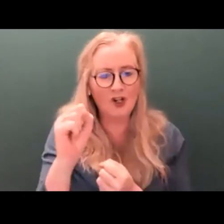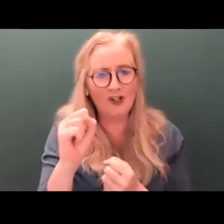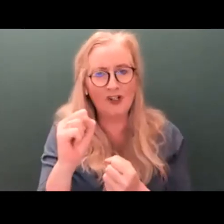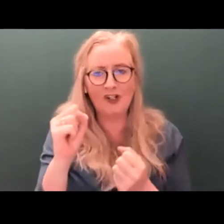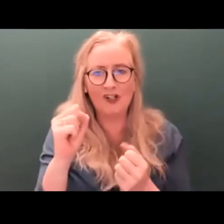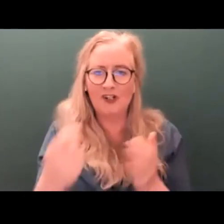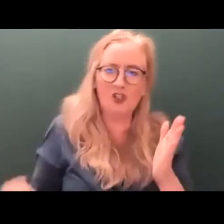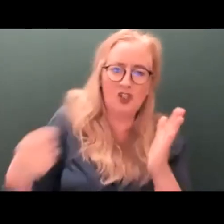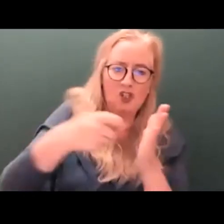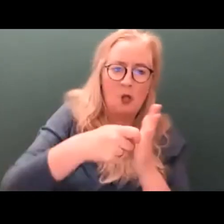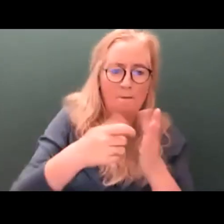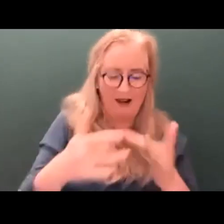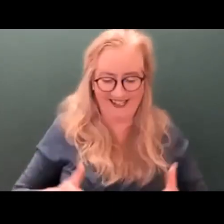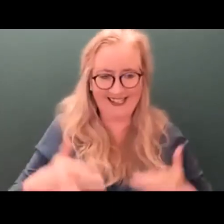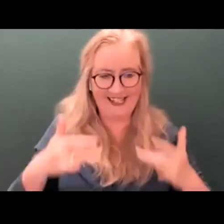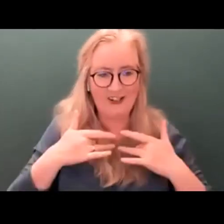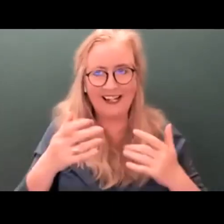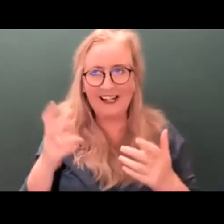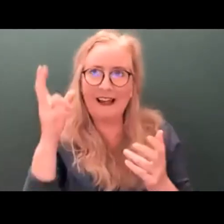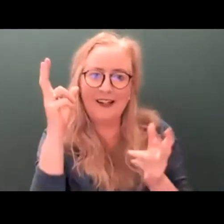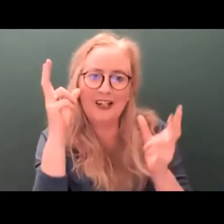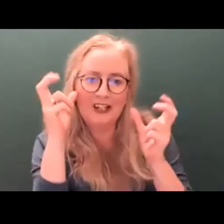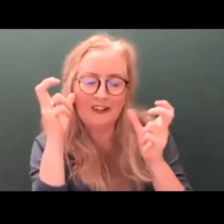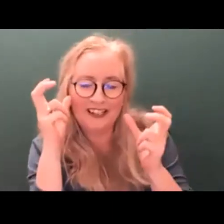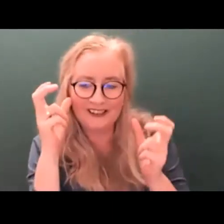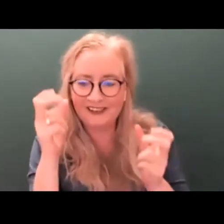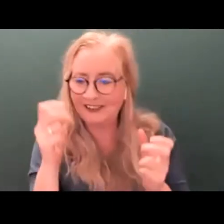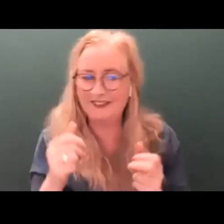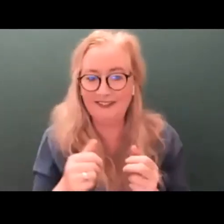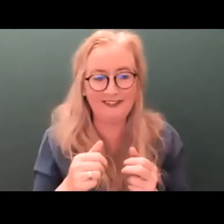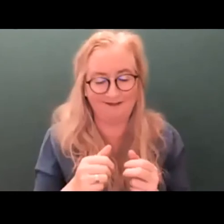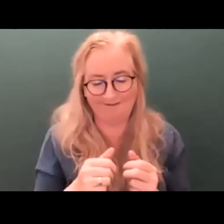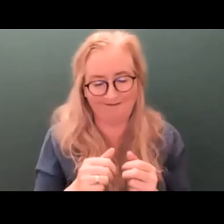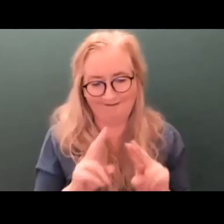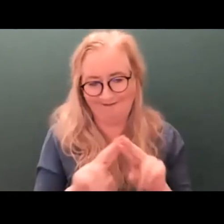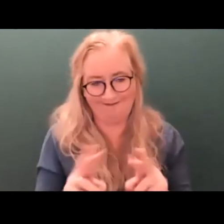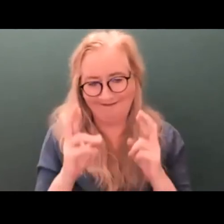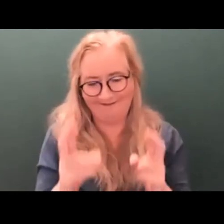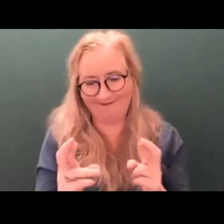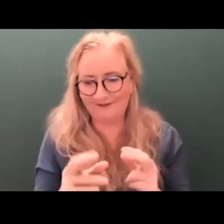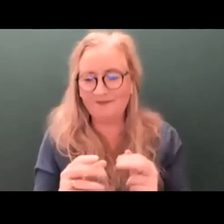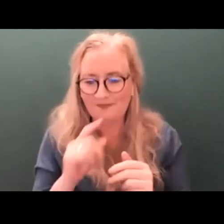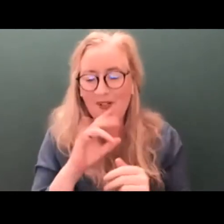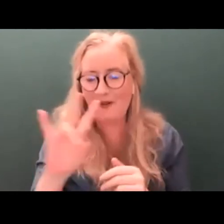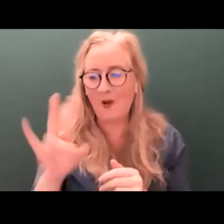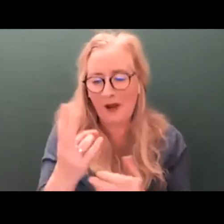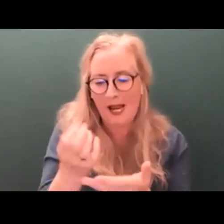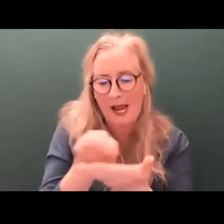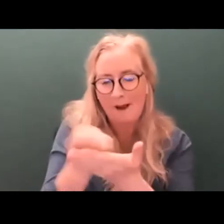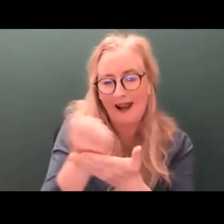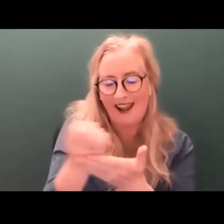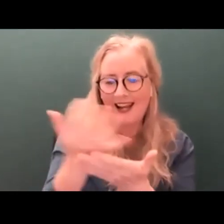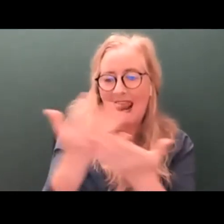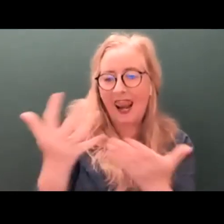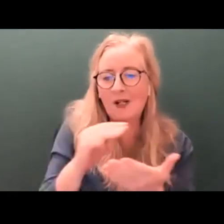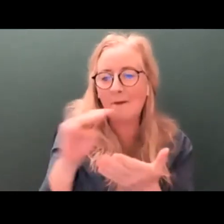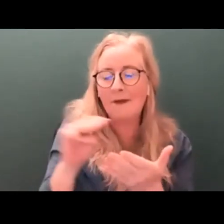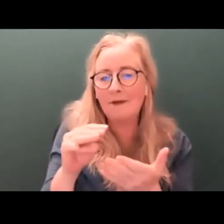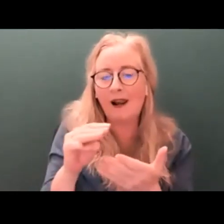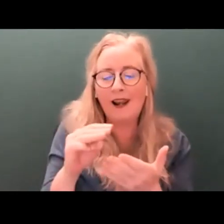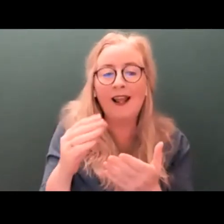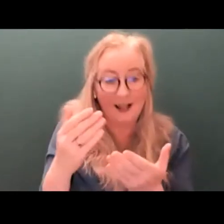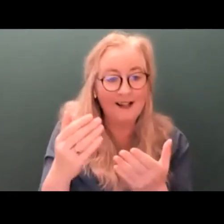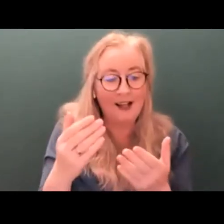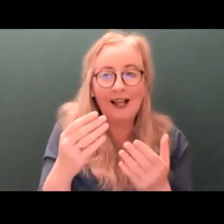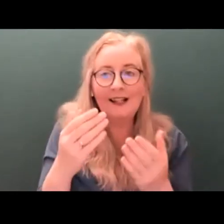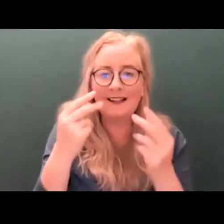in relation to hearing and that. I fell right into that one. And it was very quickly explained that a lot of people lose their sight at an elderly